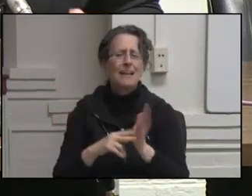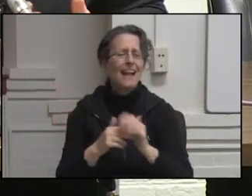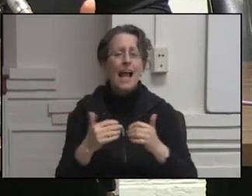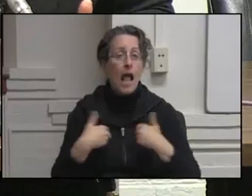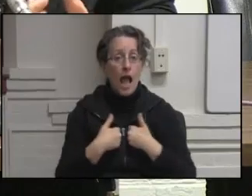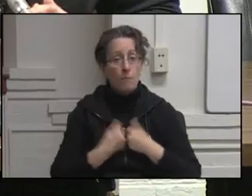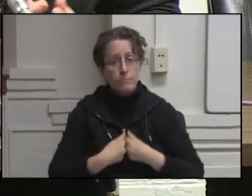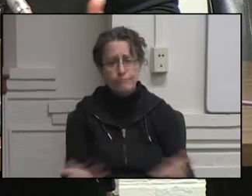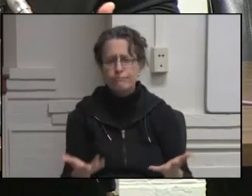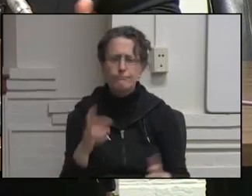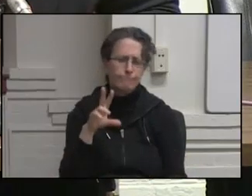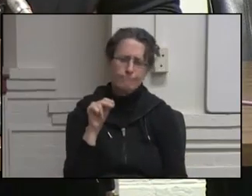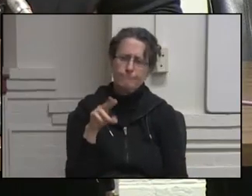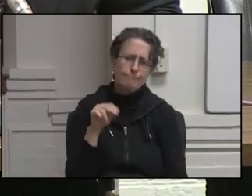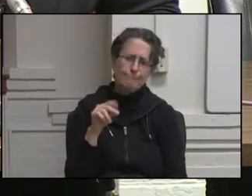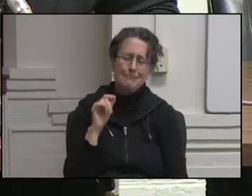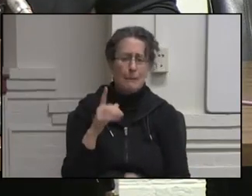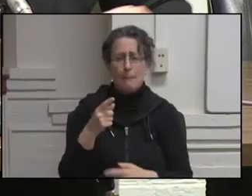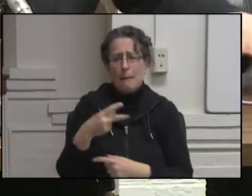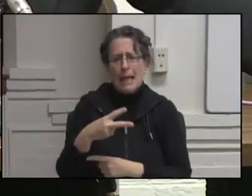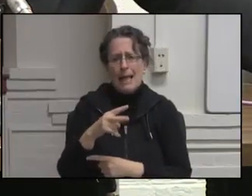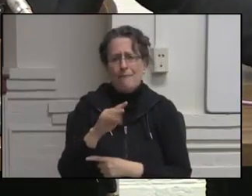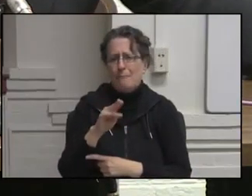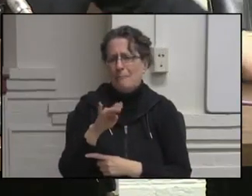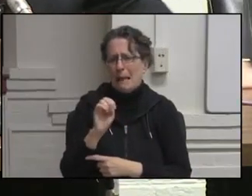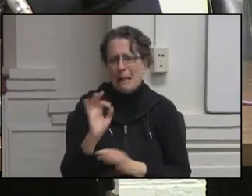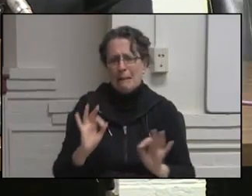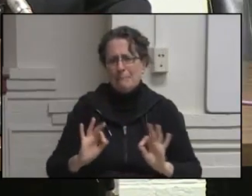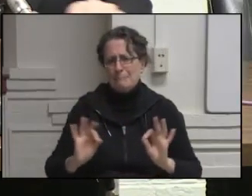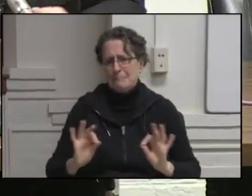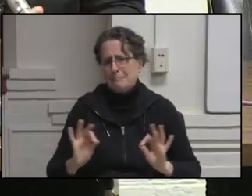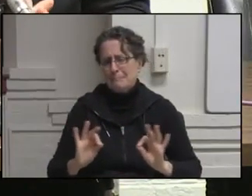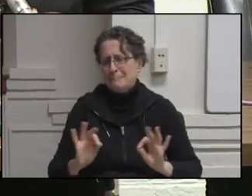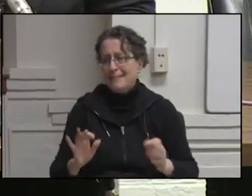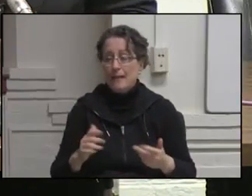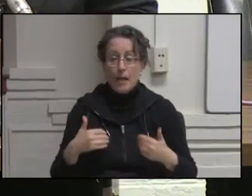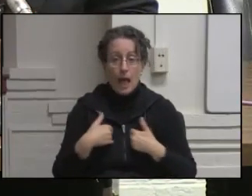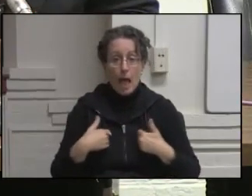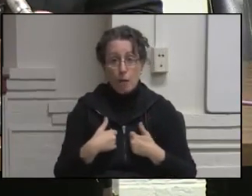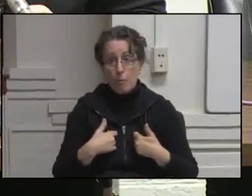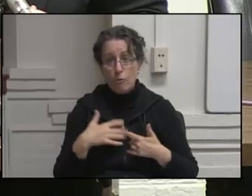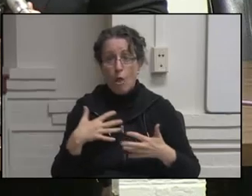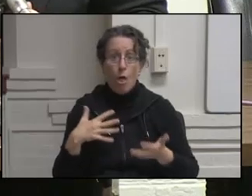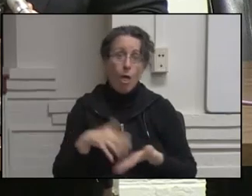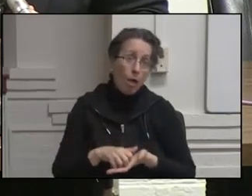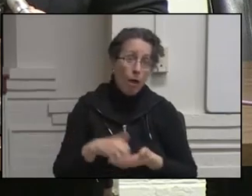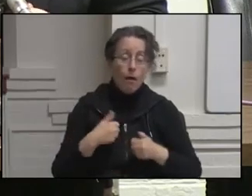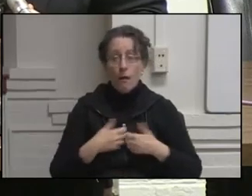It's about a half a mile. It's probably something like a half a mile, so it's not such a big route.